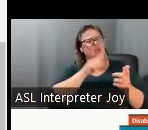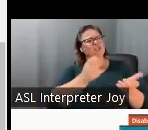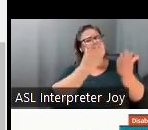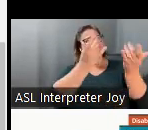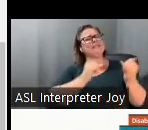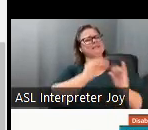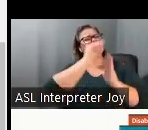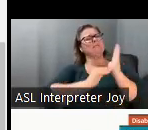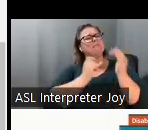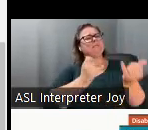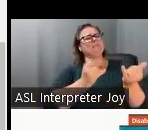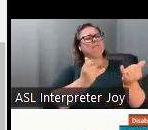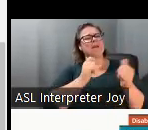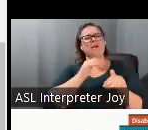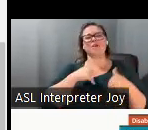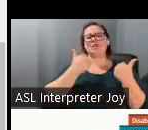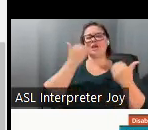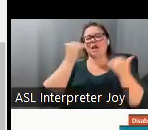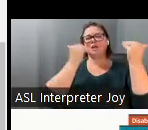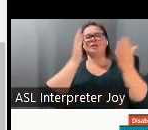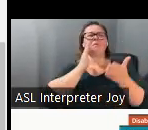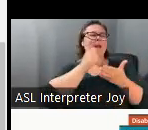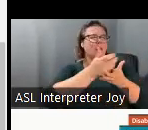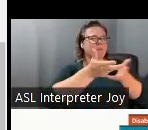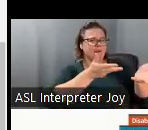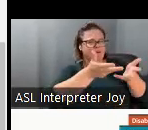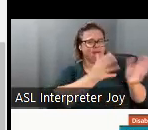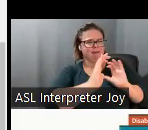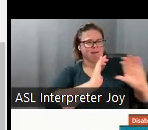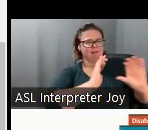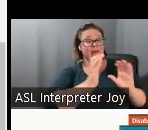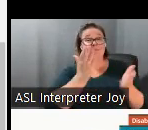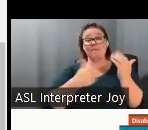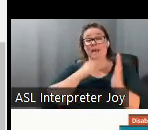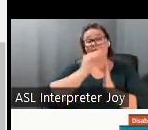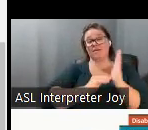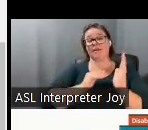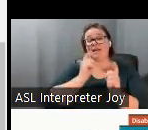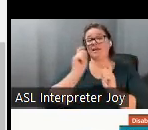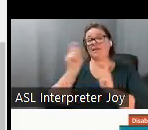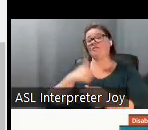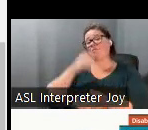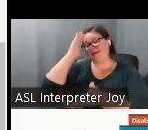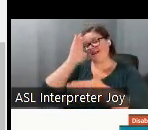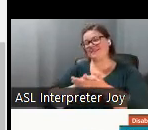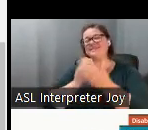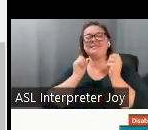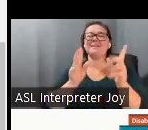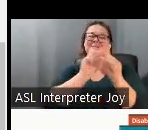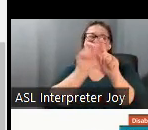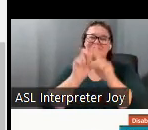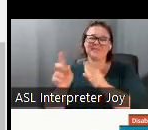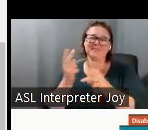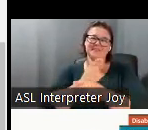now. They're young adults. Maybe this would help. Or maybe I fill it out and give it to my husband. There's so many uses